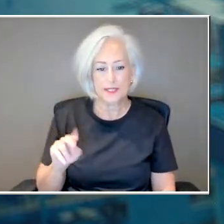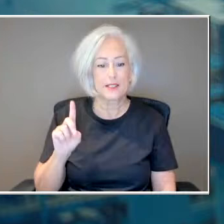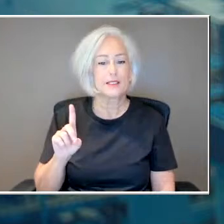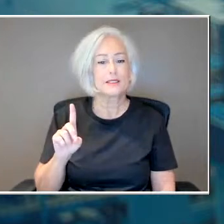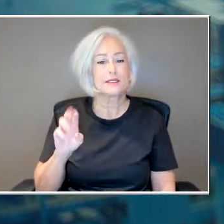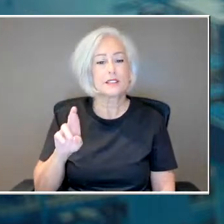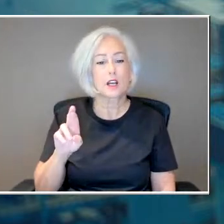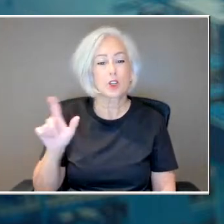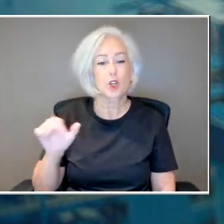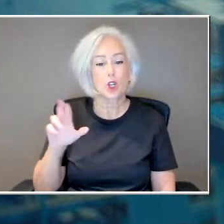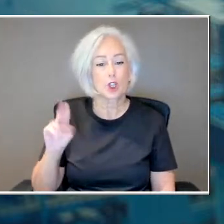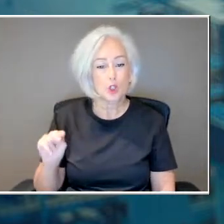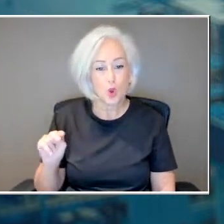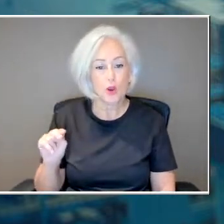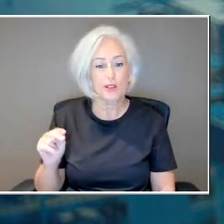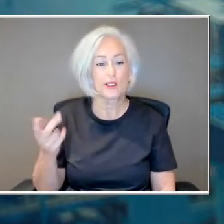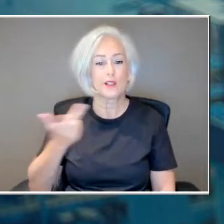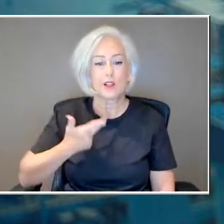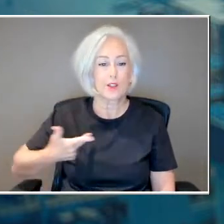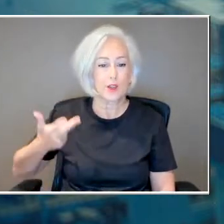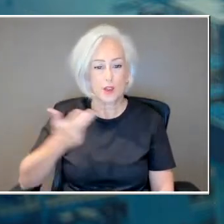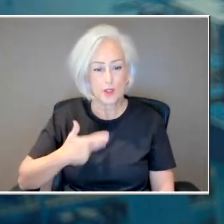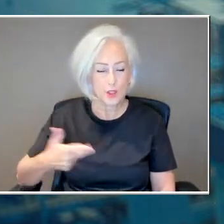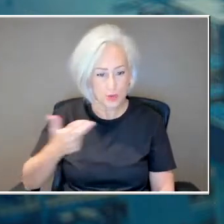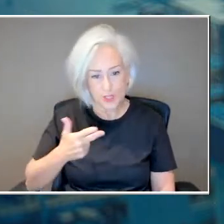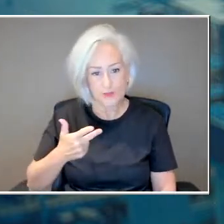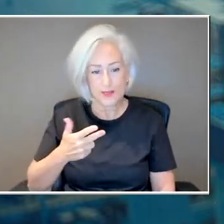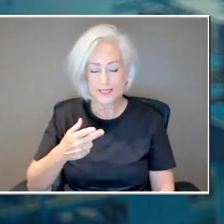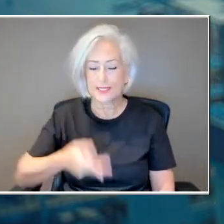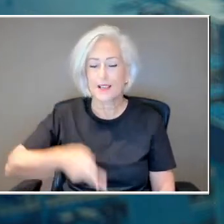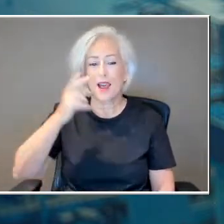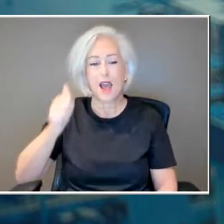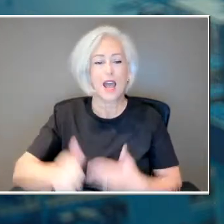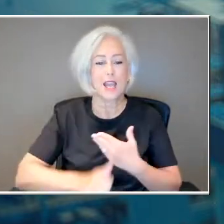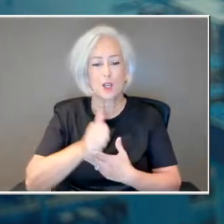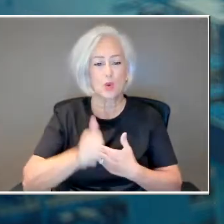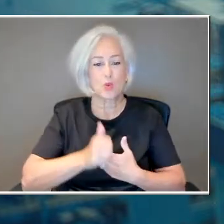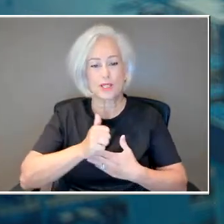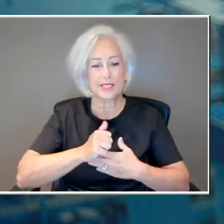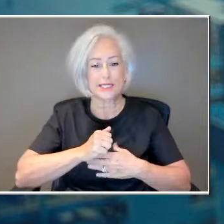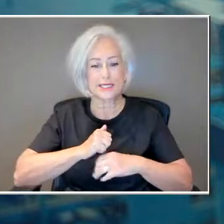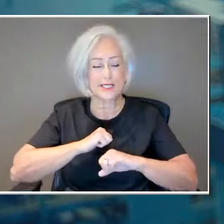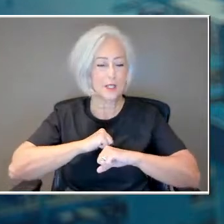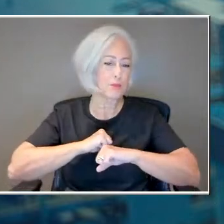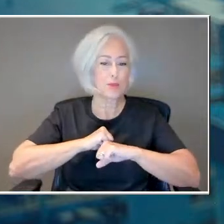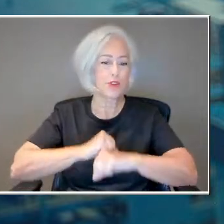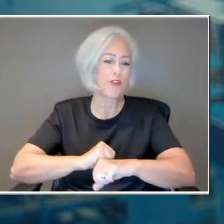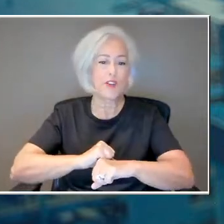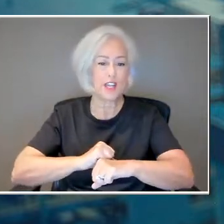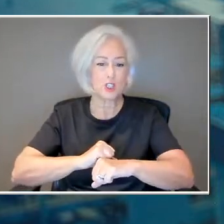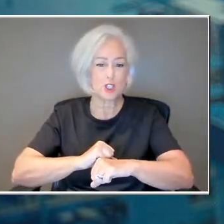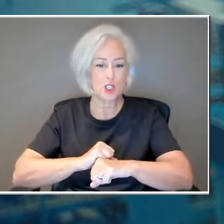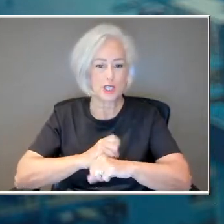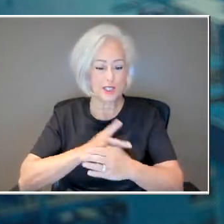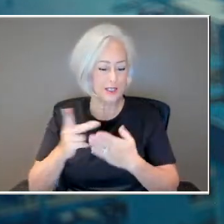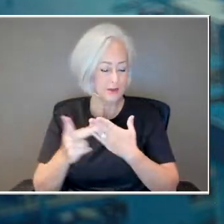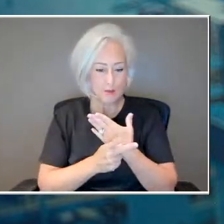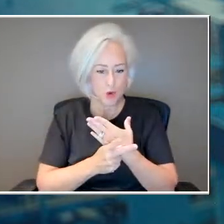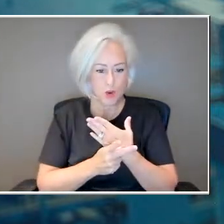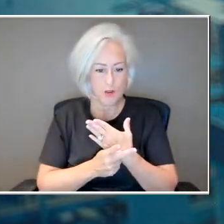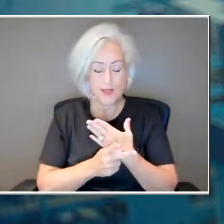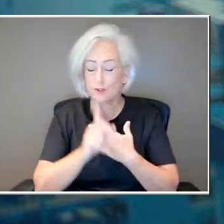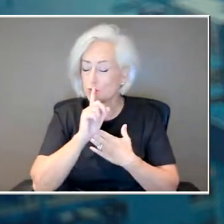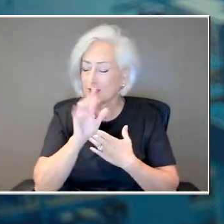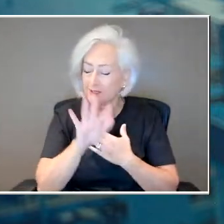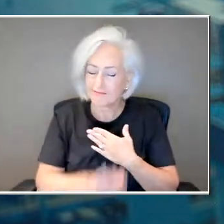risk and prevention medical oncologists. We have an outstanding program, and that's what across the country we are trying to do.